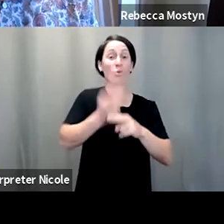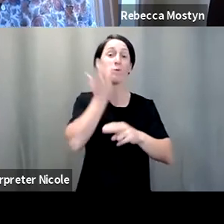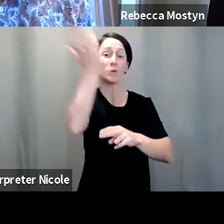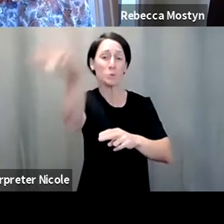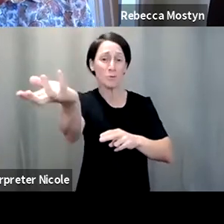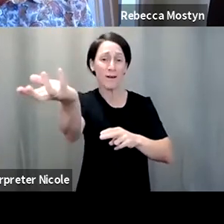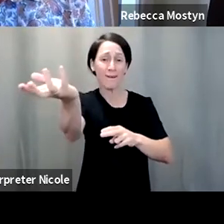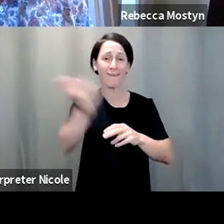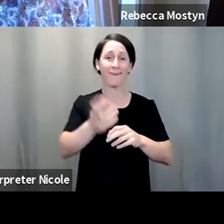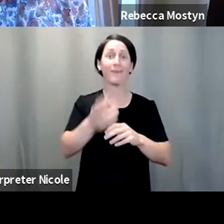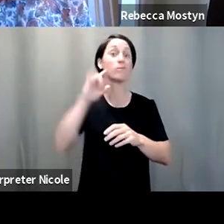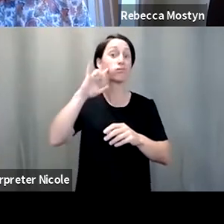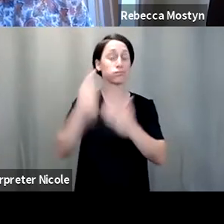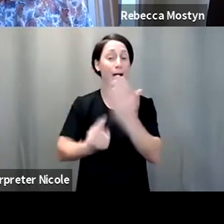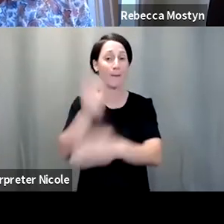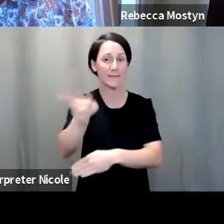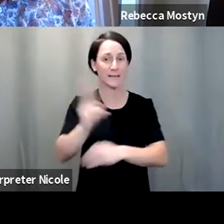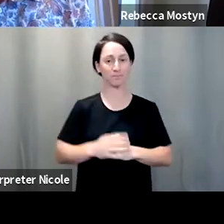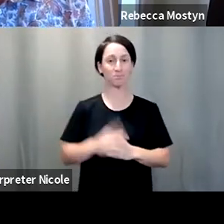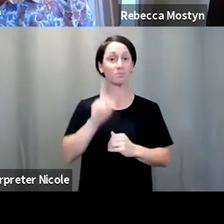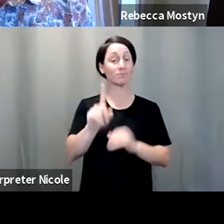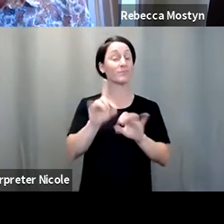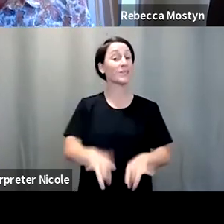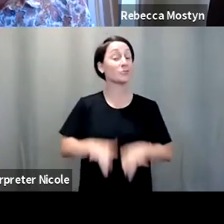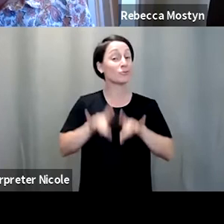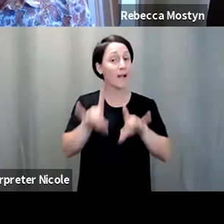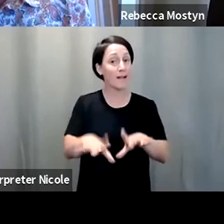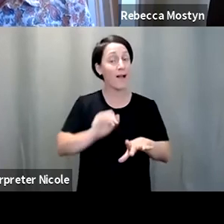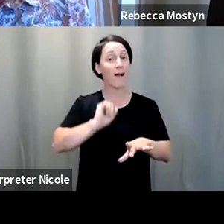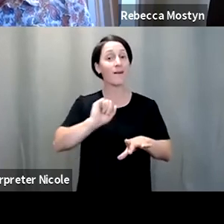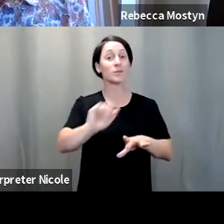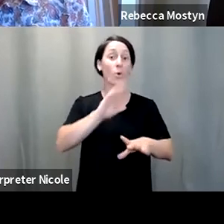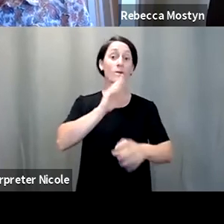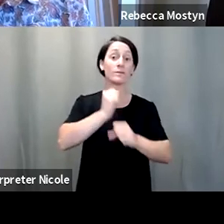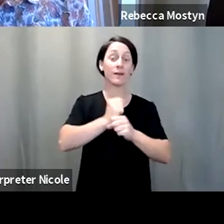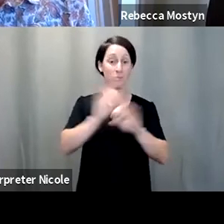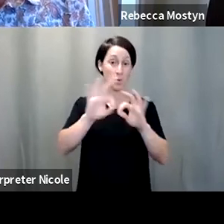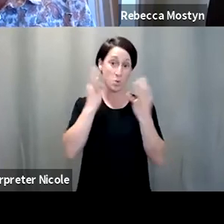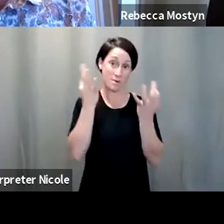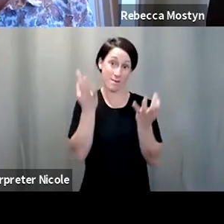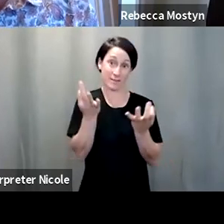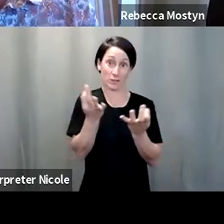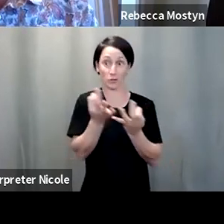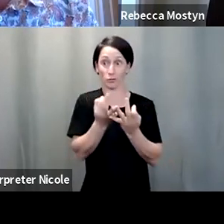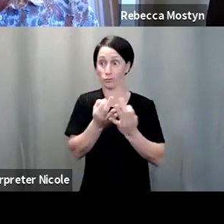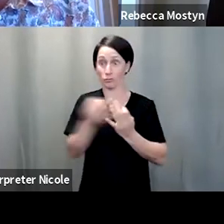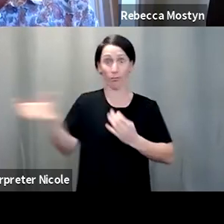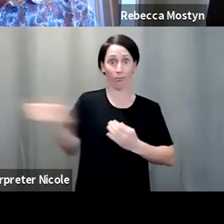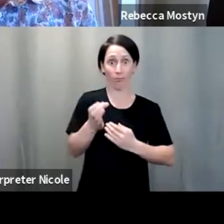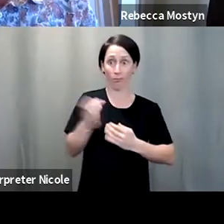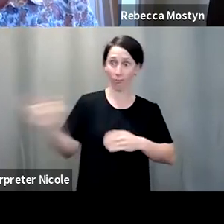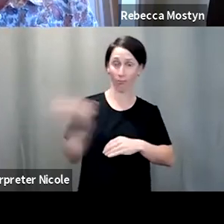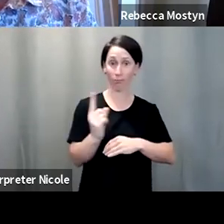Australia, your federal funder stepped up and did it quickly. But I would just say arts groups are